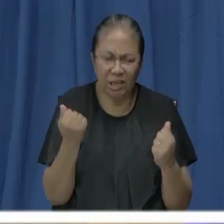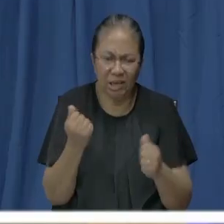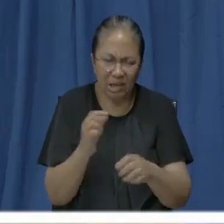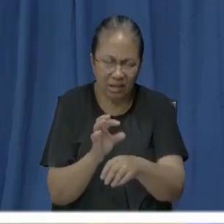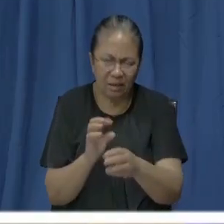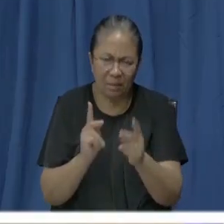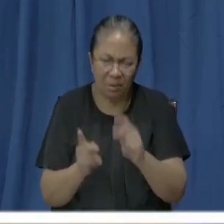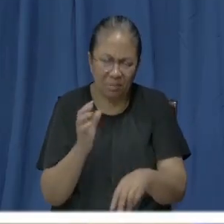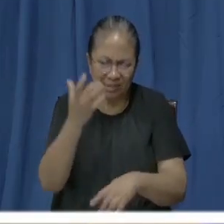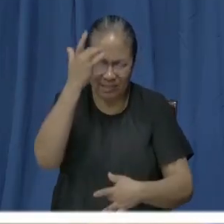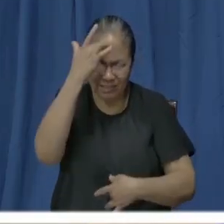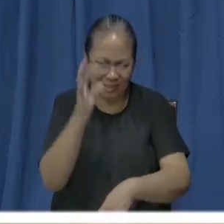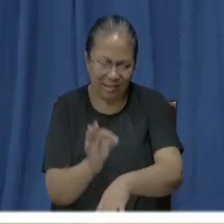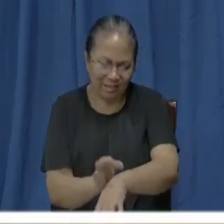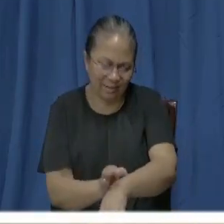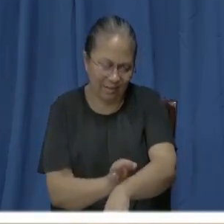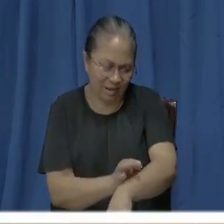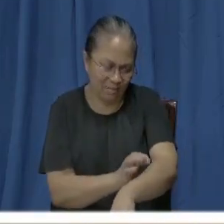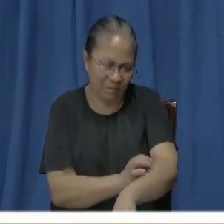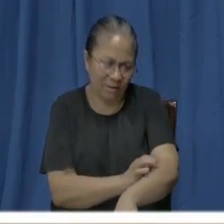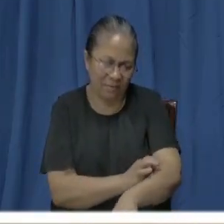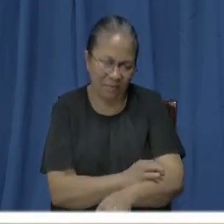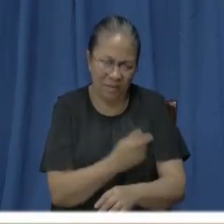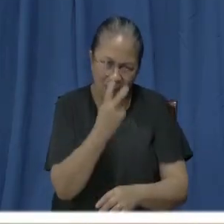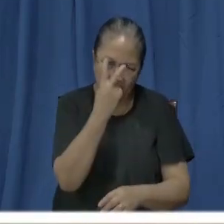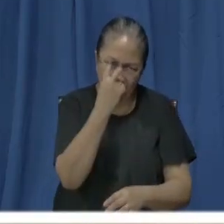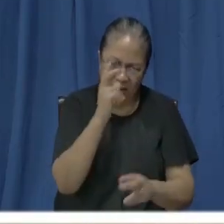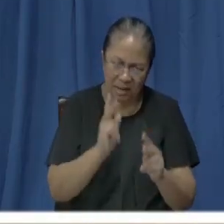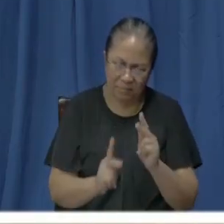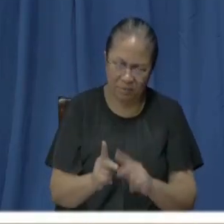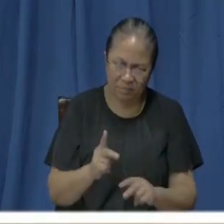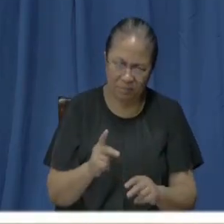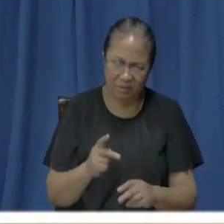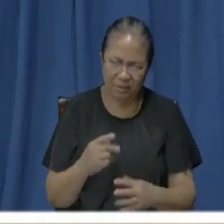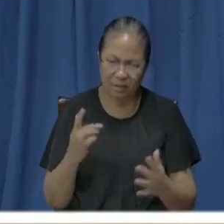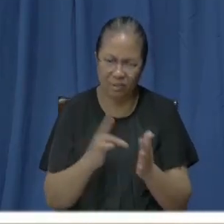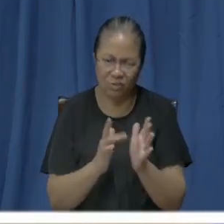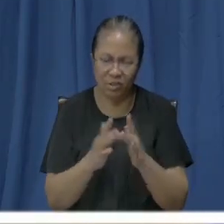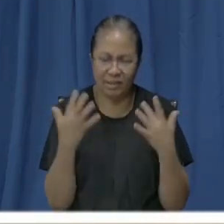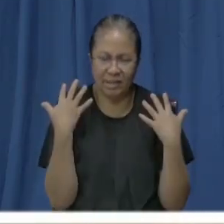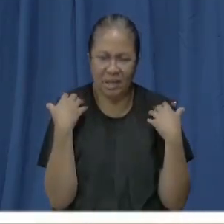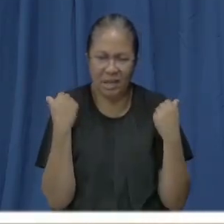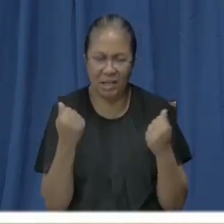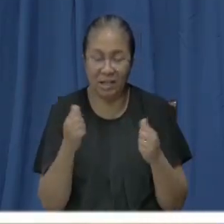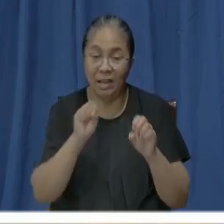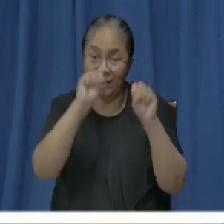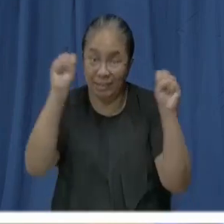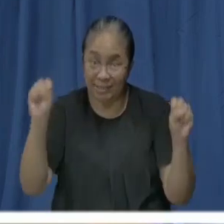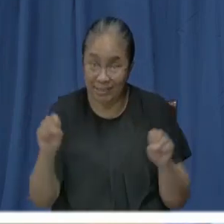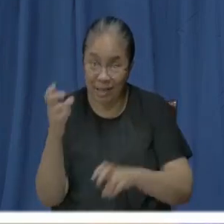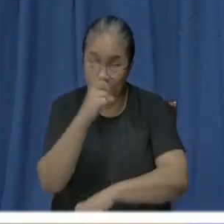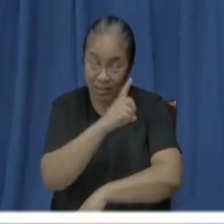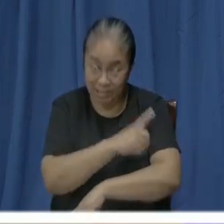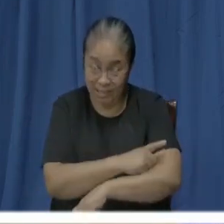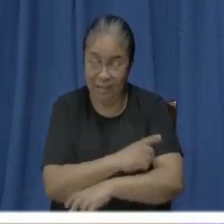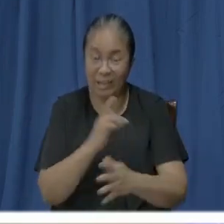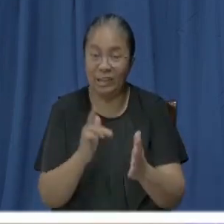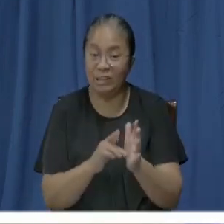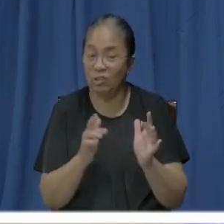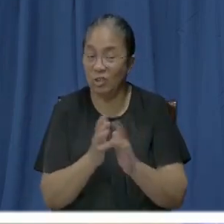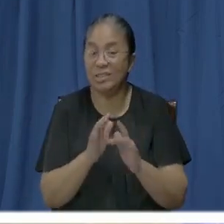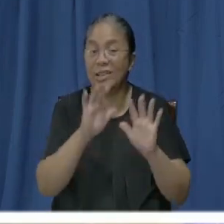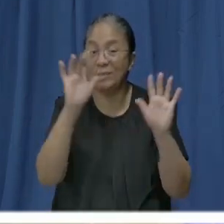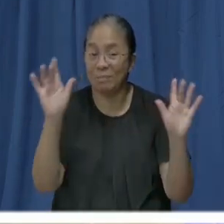the healing of the blind, the healing of people, and on the Sabbath day showing mercy, which is